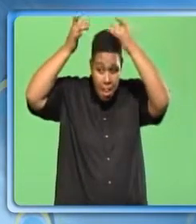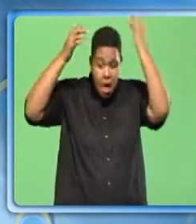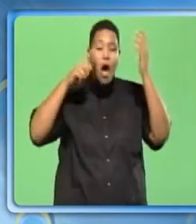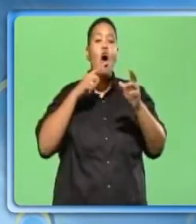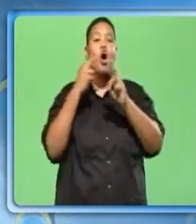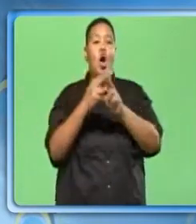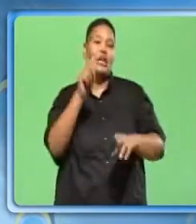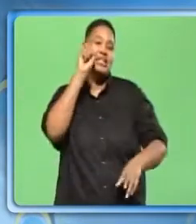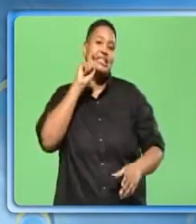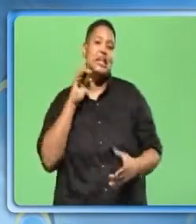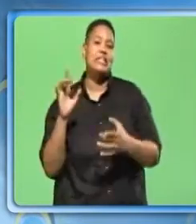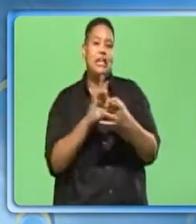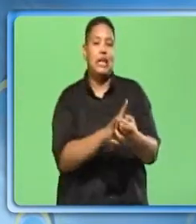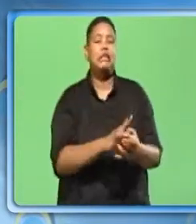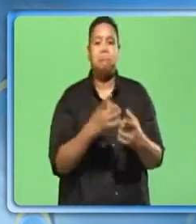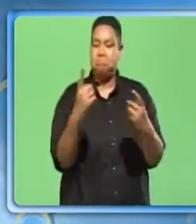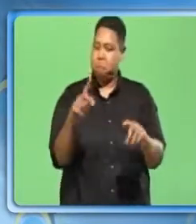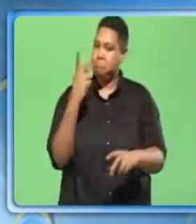traits.